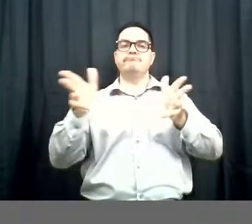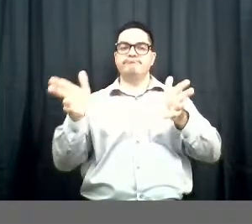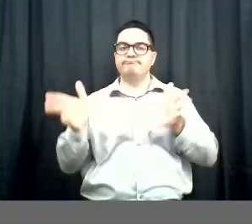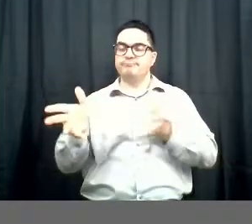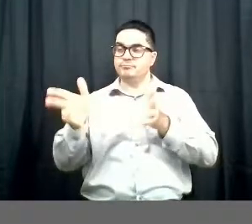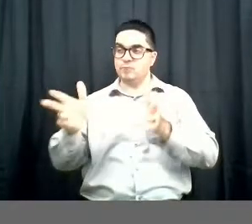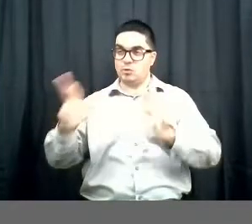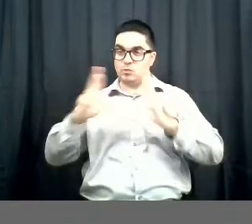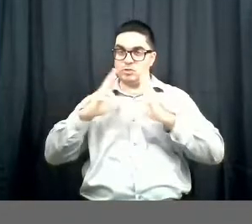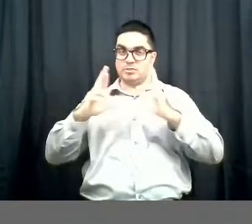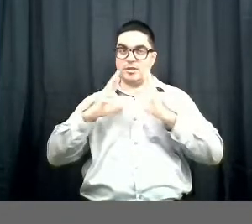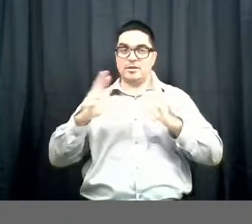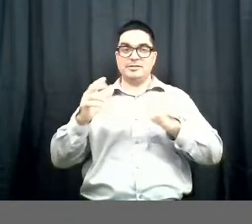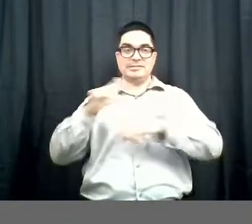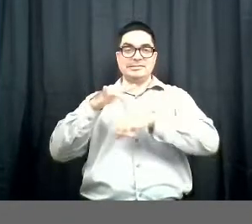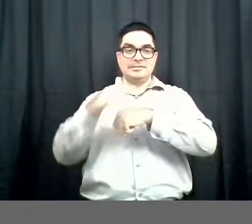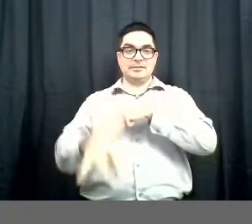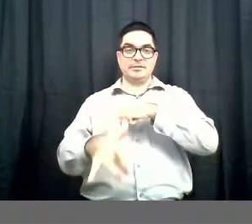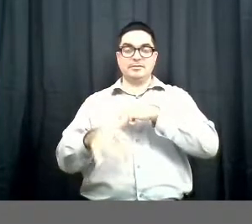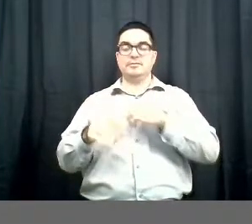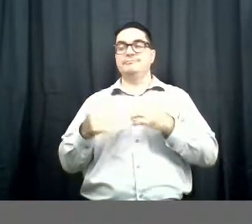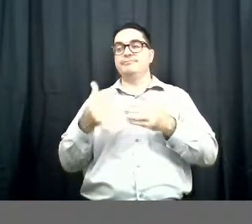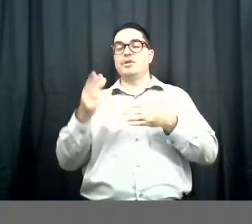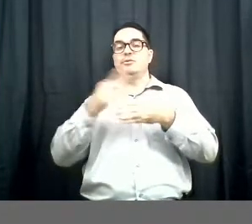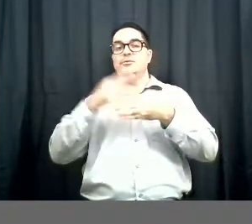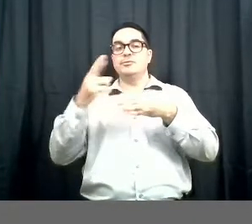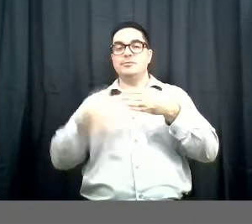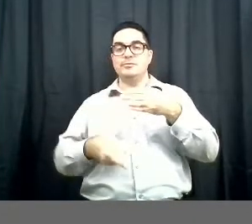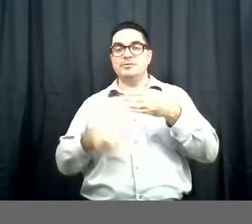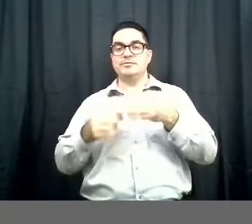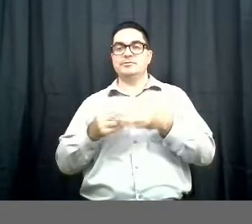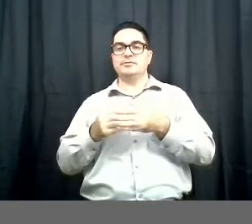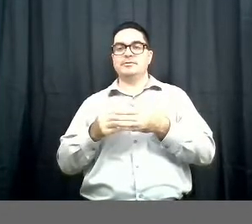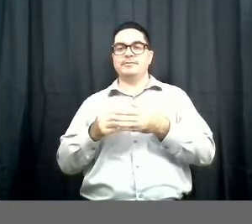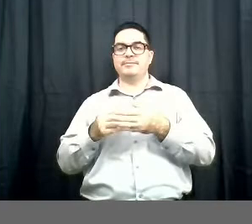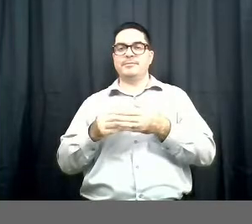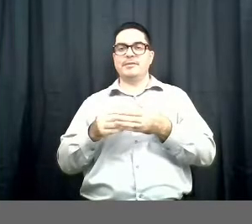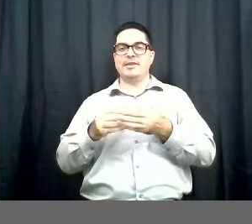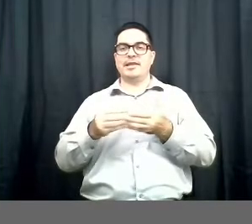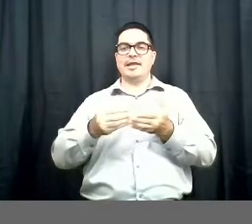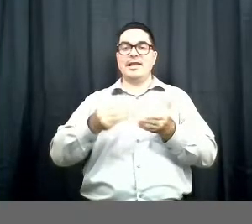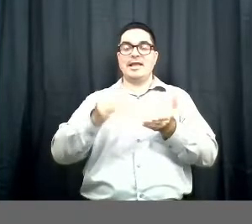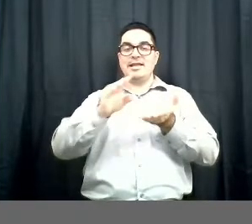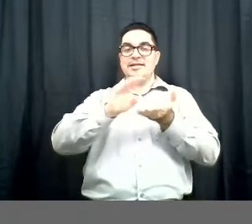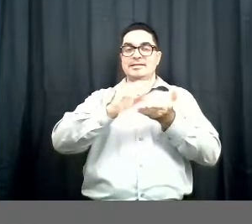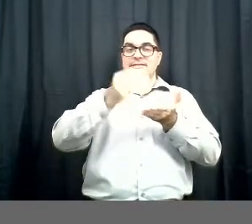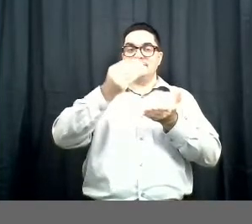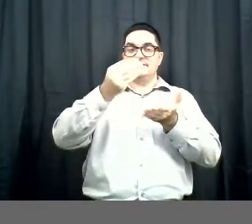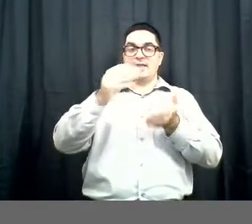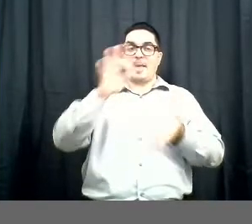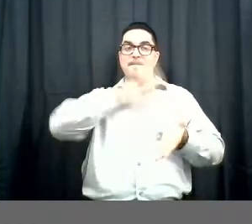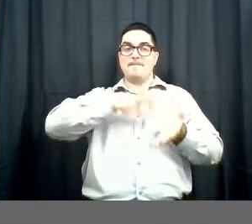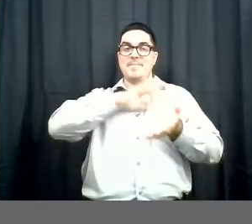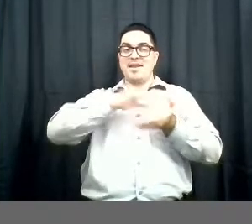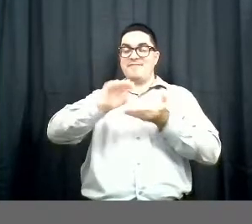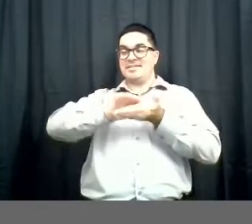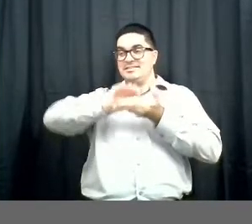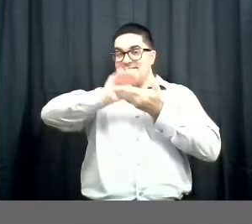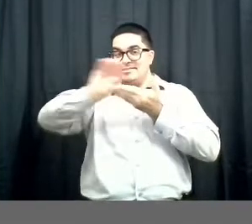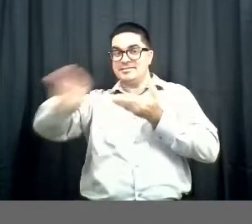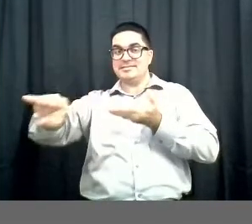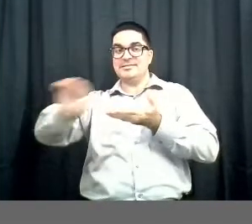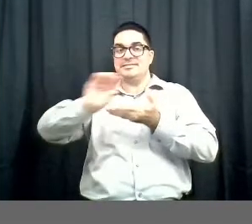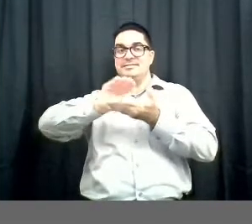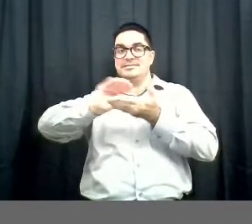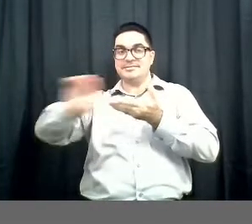earlier, and as a result, they receive their benefits for a longer period of time. They're retired for longer, their retirement benefits add up to more